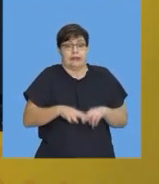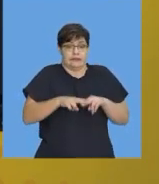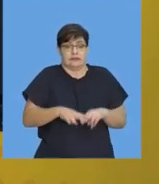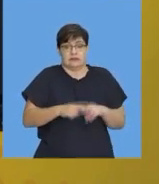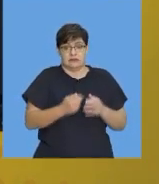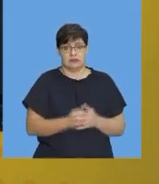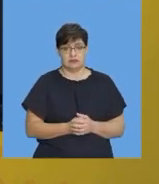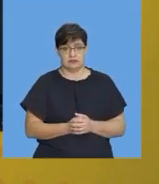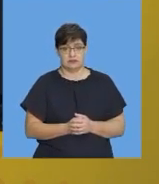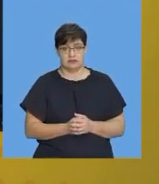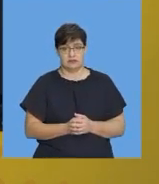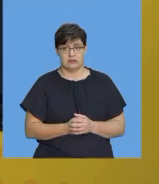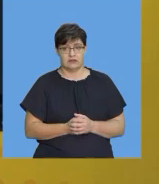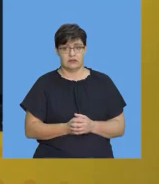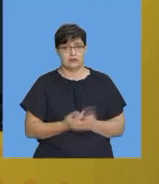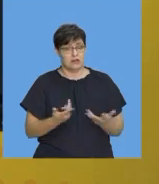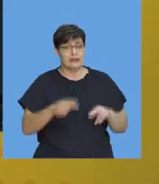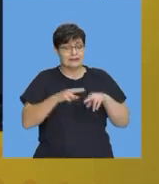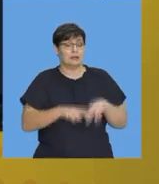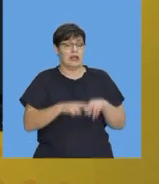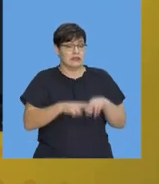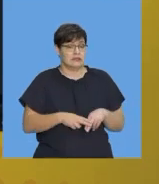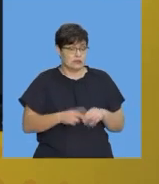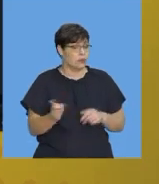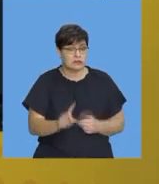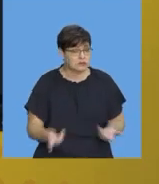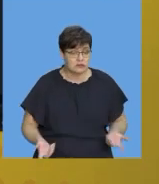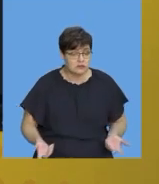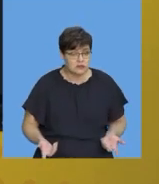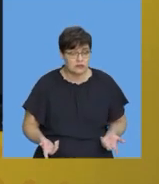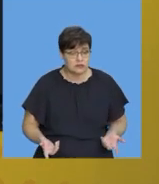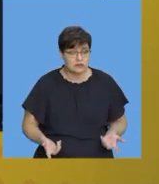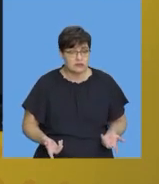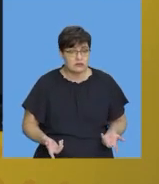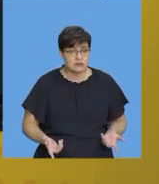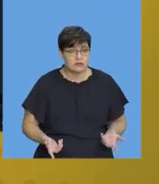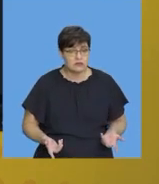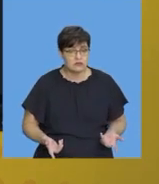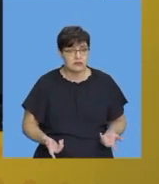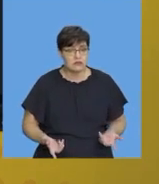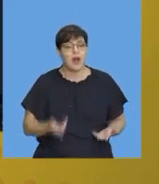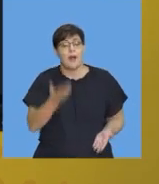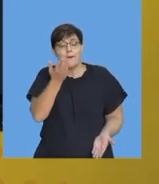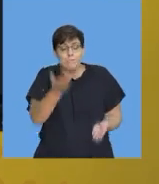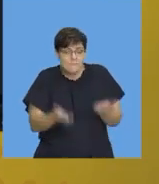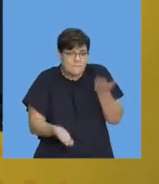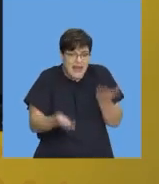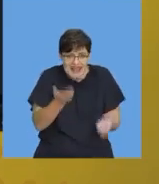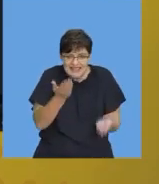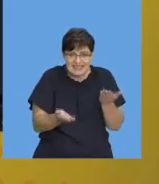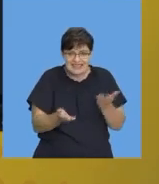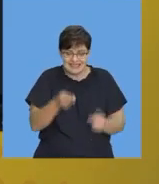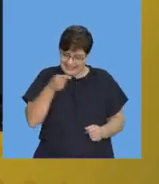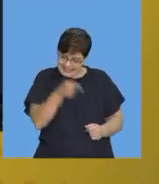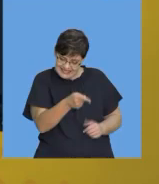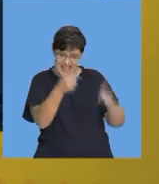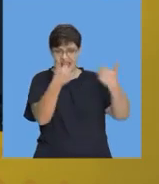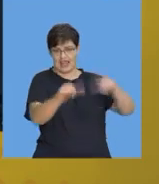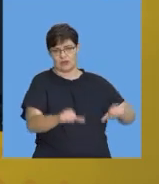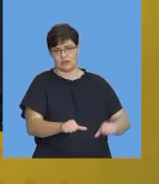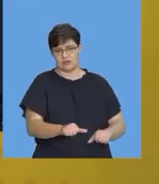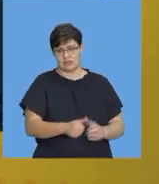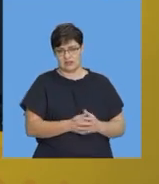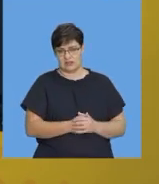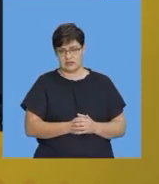depends. It depends on what? It depends on the balance in that